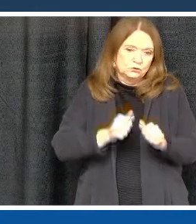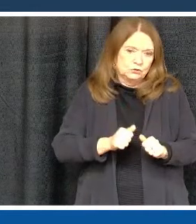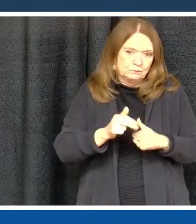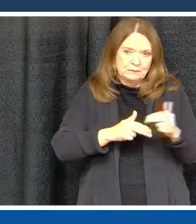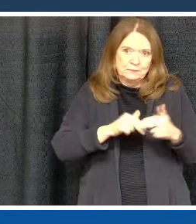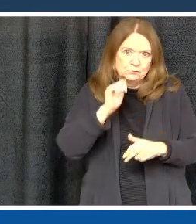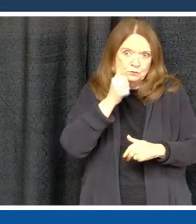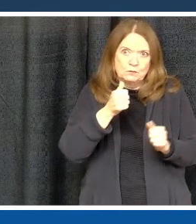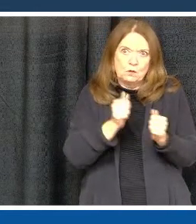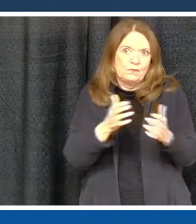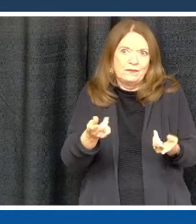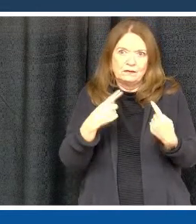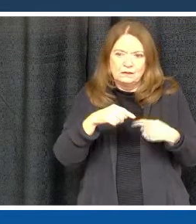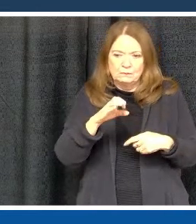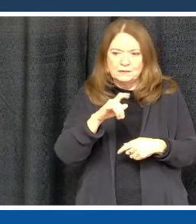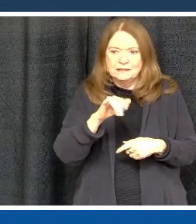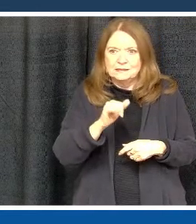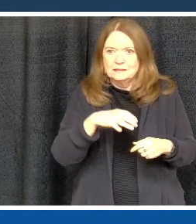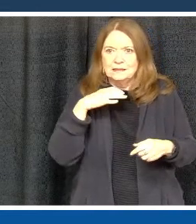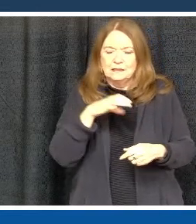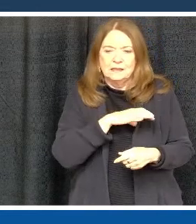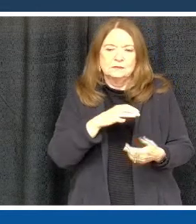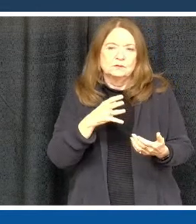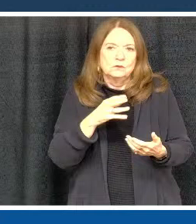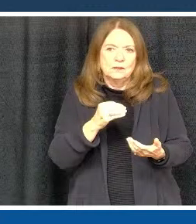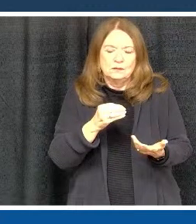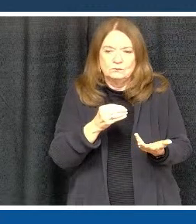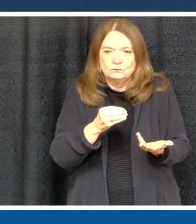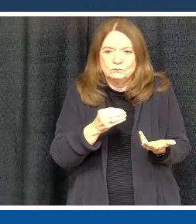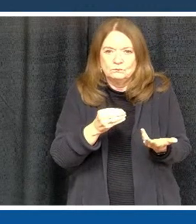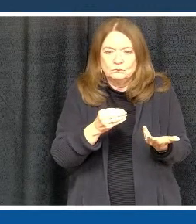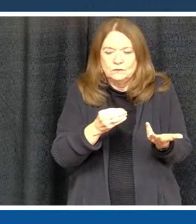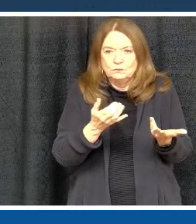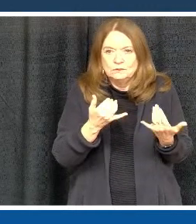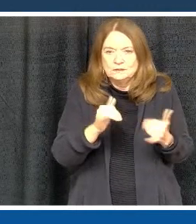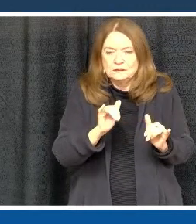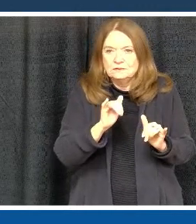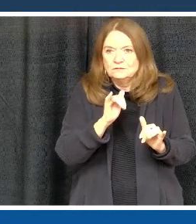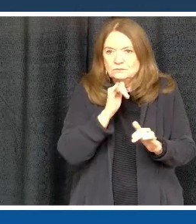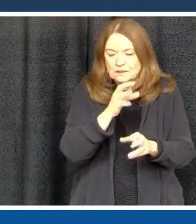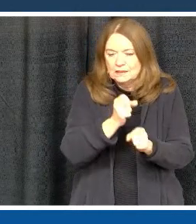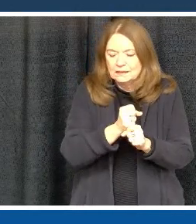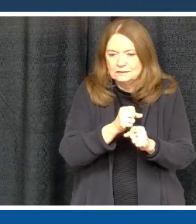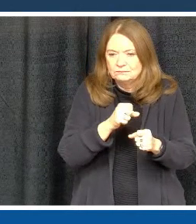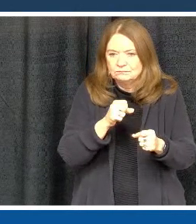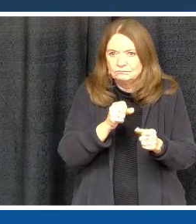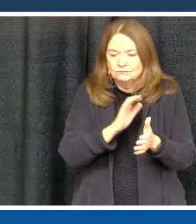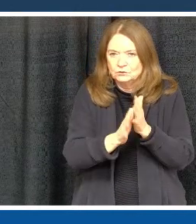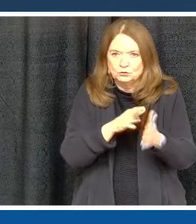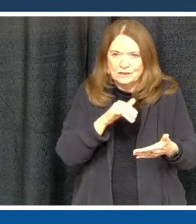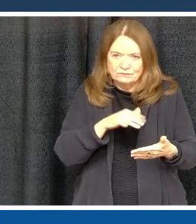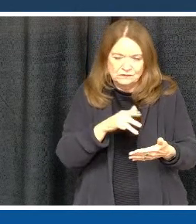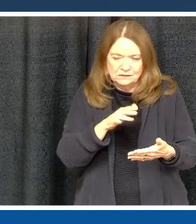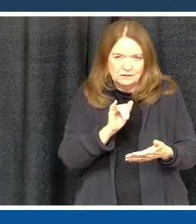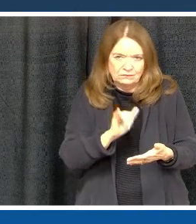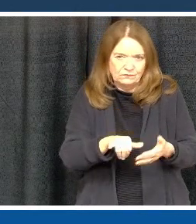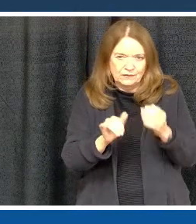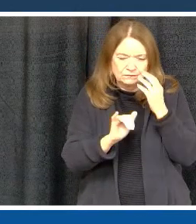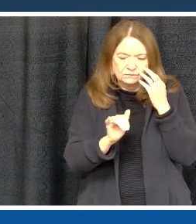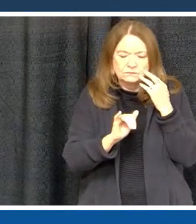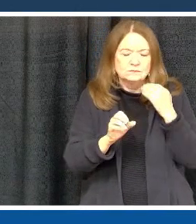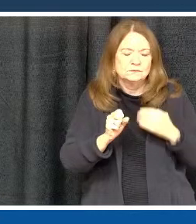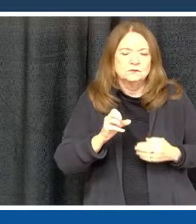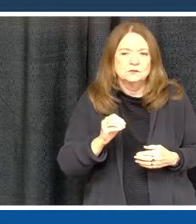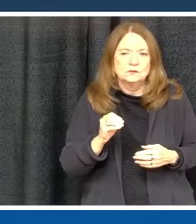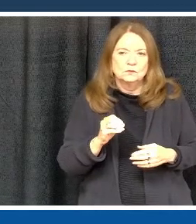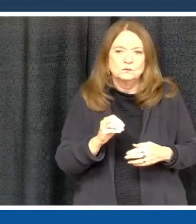coming to city council, and we would still get a traffic study on that larger piece. We're just saying that if it develops with this parcel, we'd also get a traffic